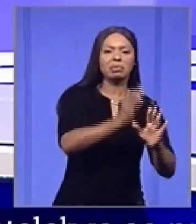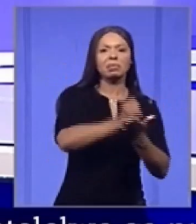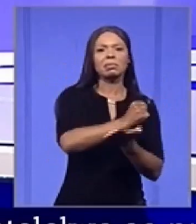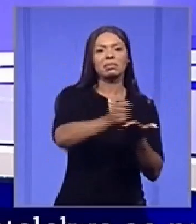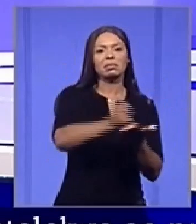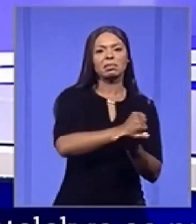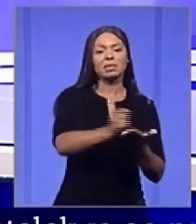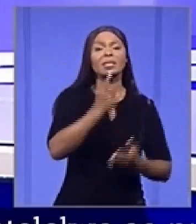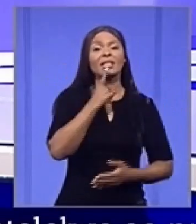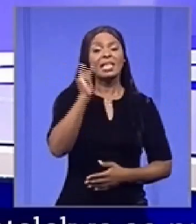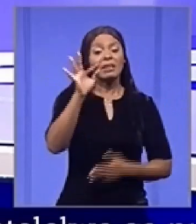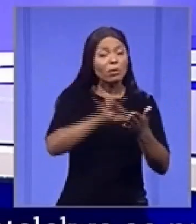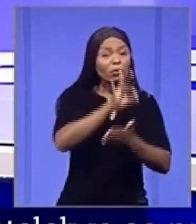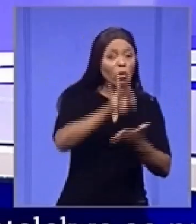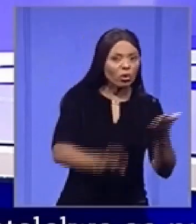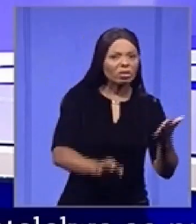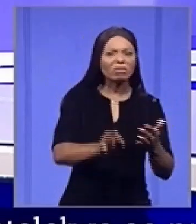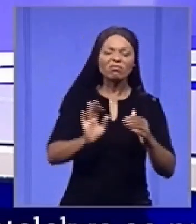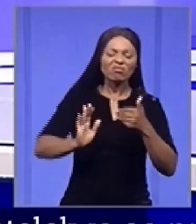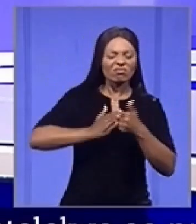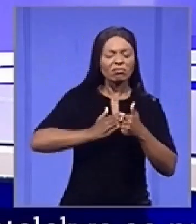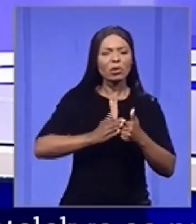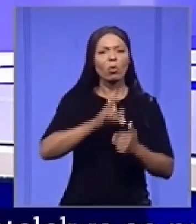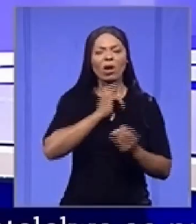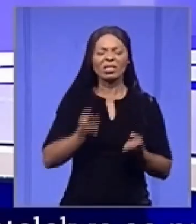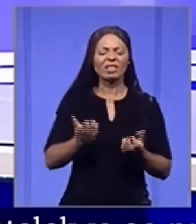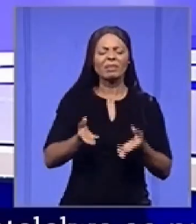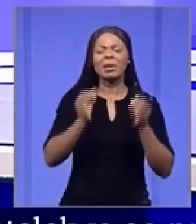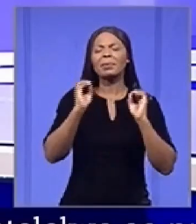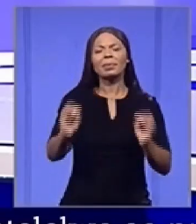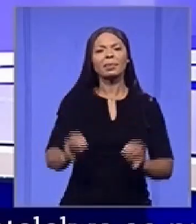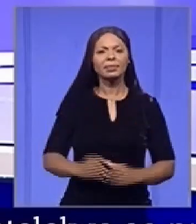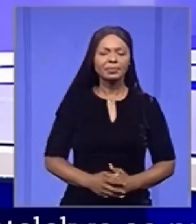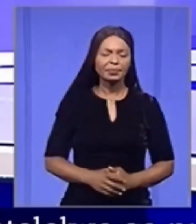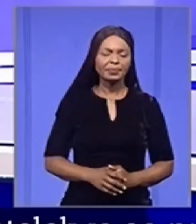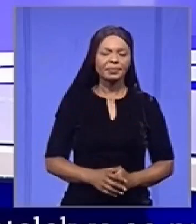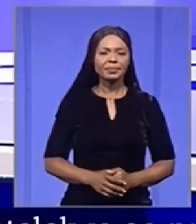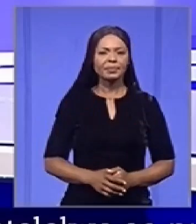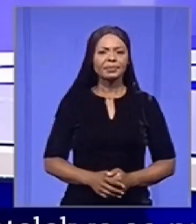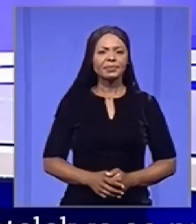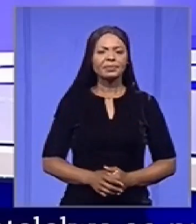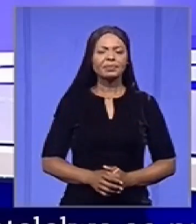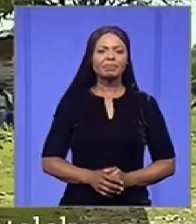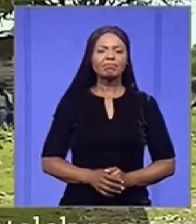go kgoreletsa ditlhopho ka ntlha ya fa ba sa tlamelwe ka ditirelo kwa motseng wa bona.